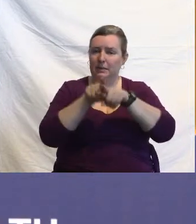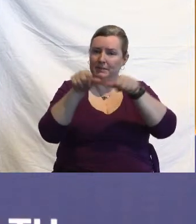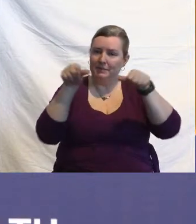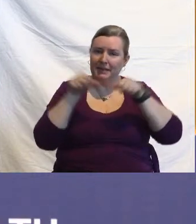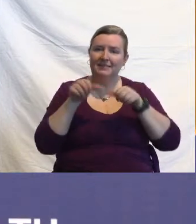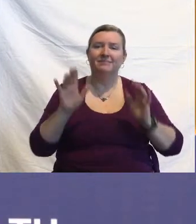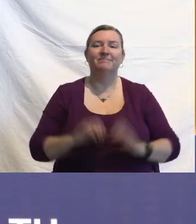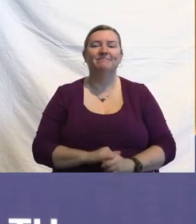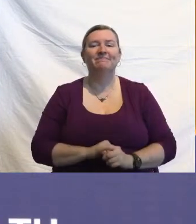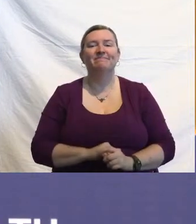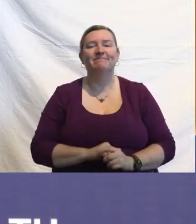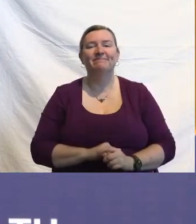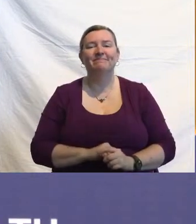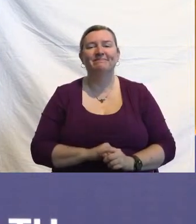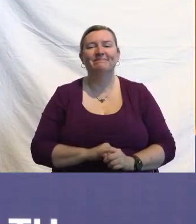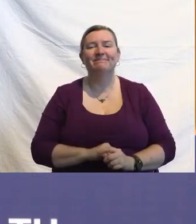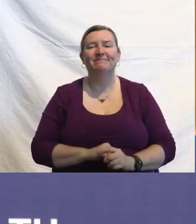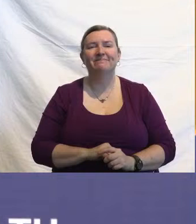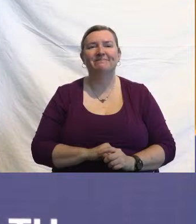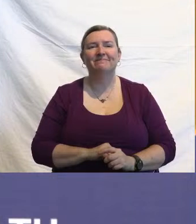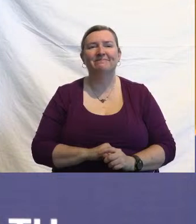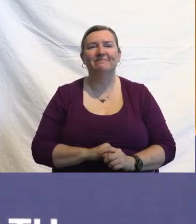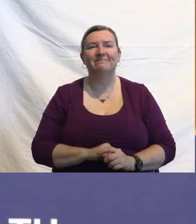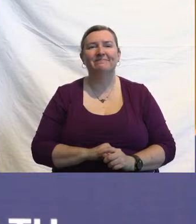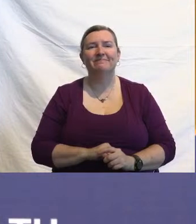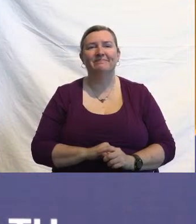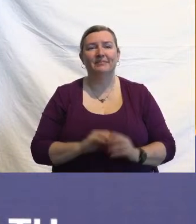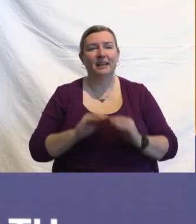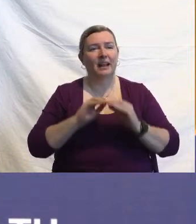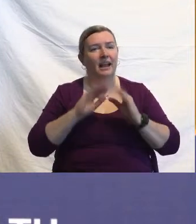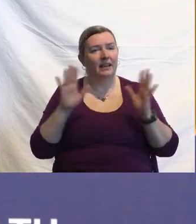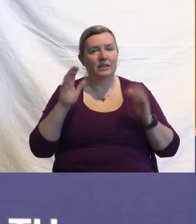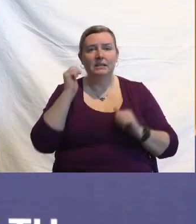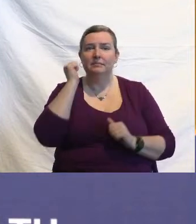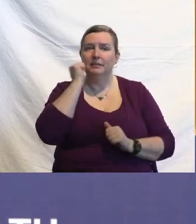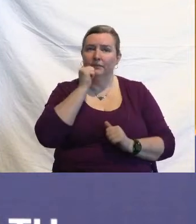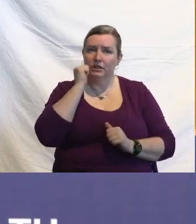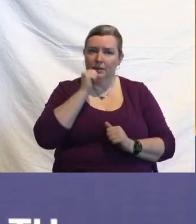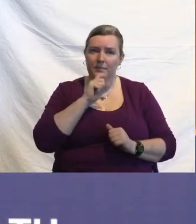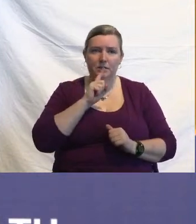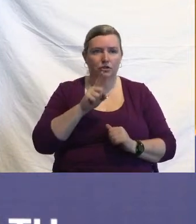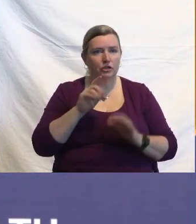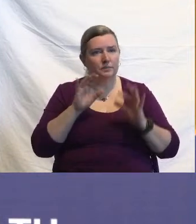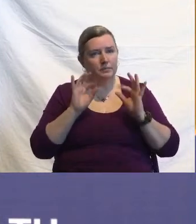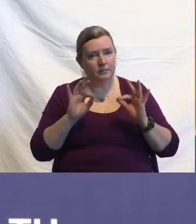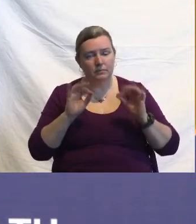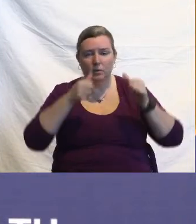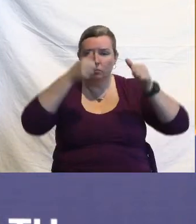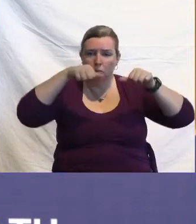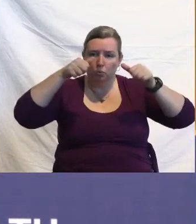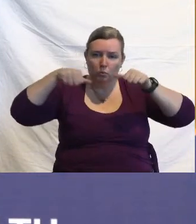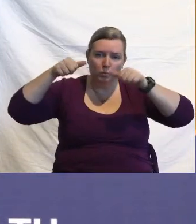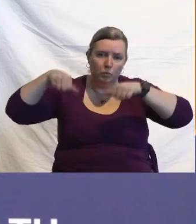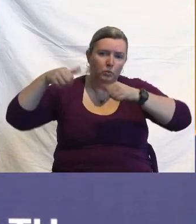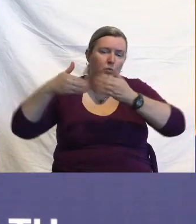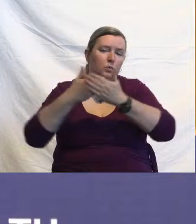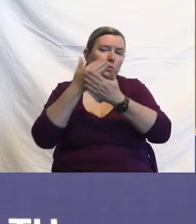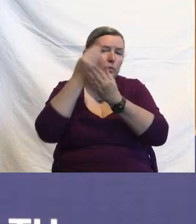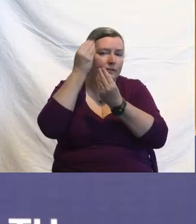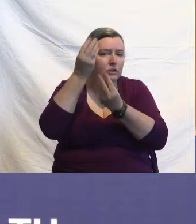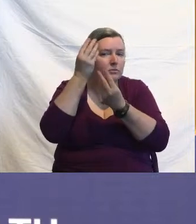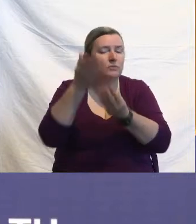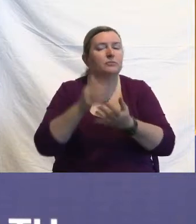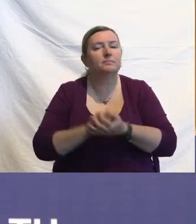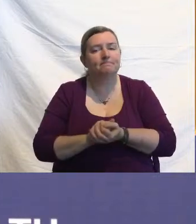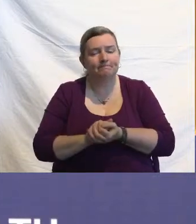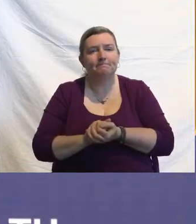will be obviously diligent each day, putting data up on our websites. We'll be out